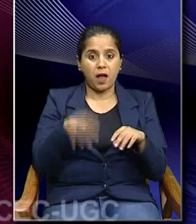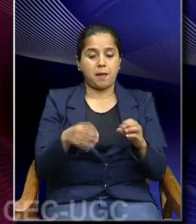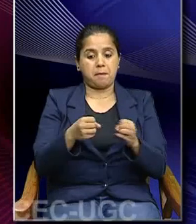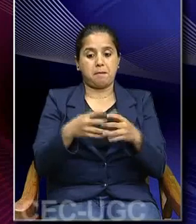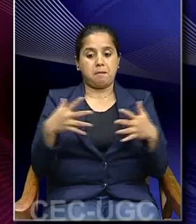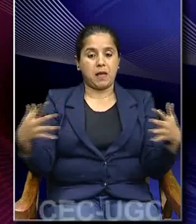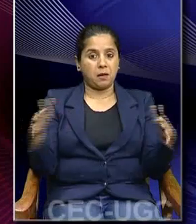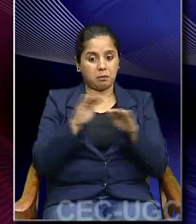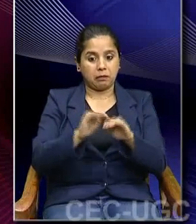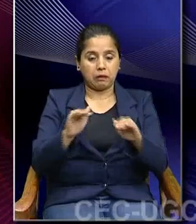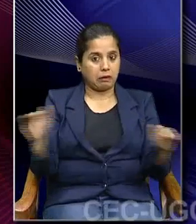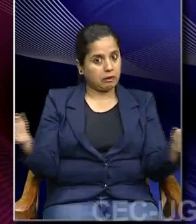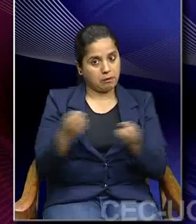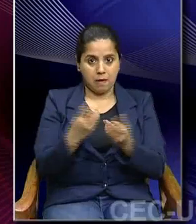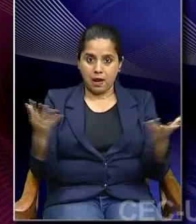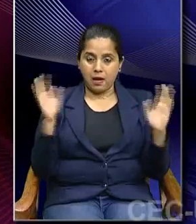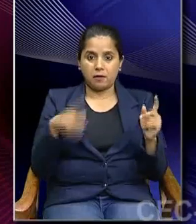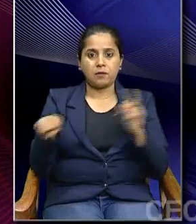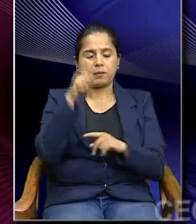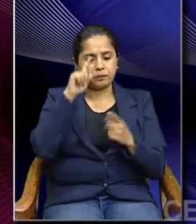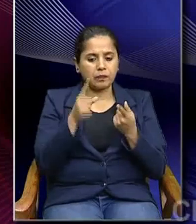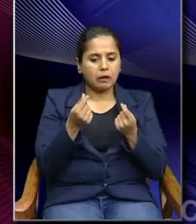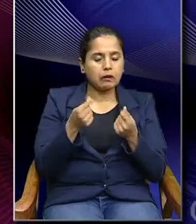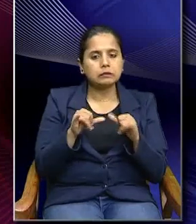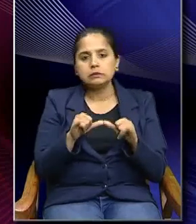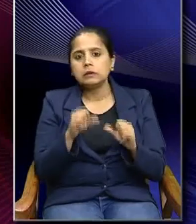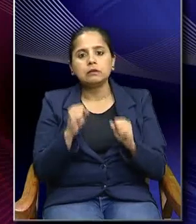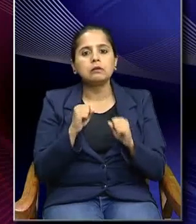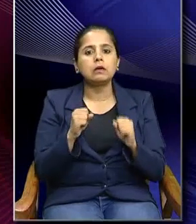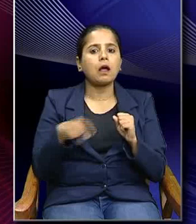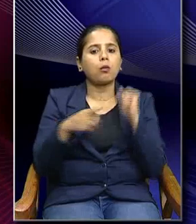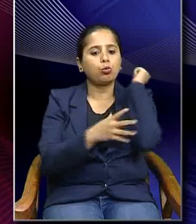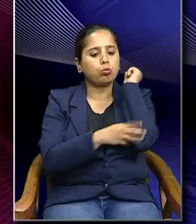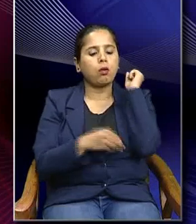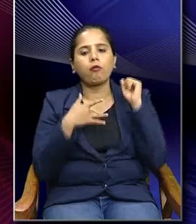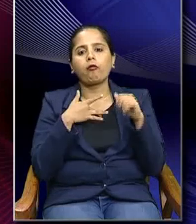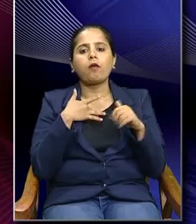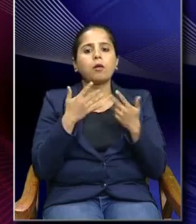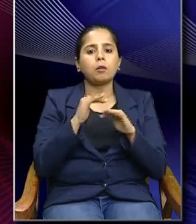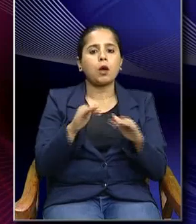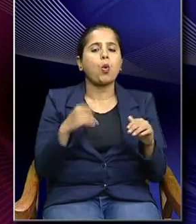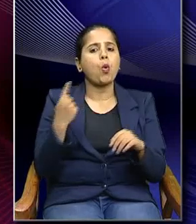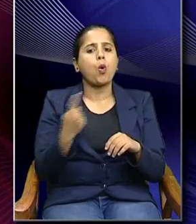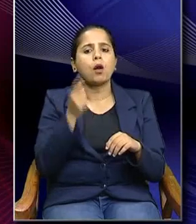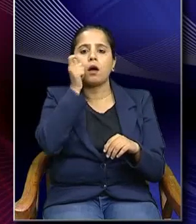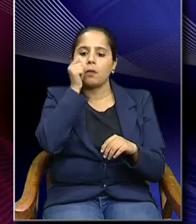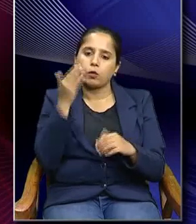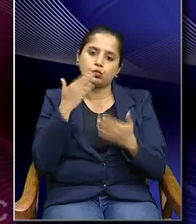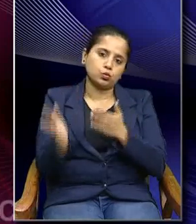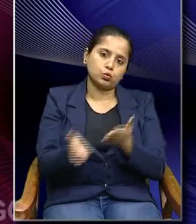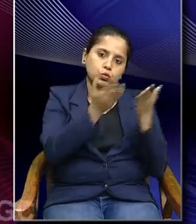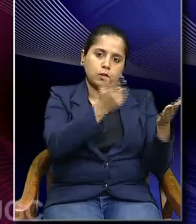many children, and the economic conditions was poor, then only boys were sent to